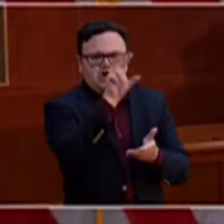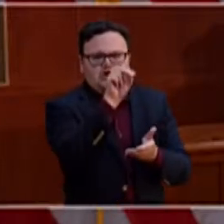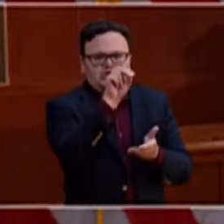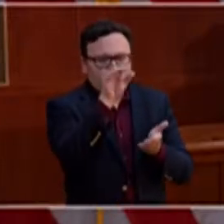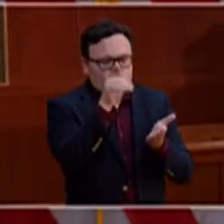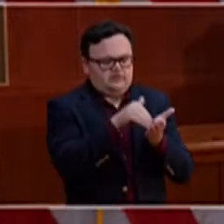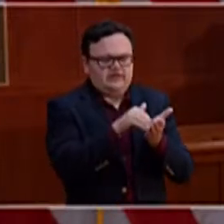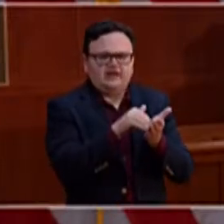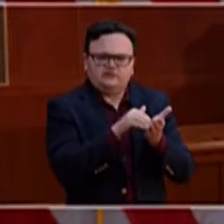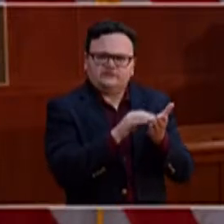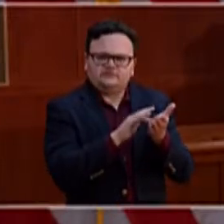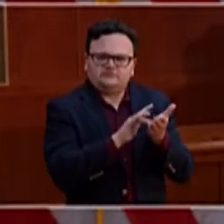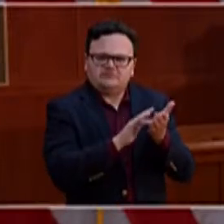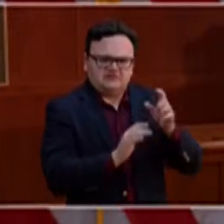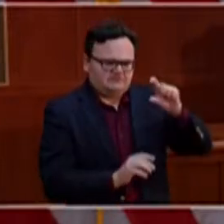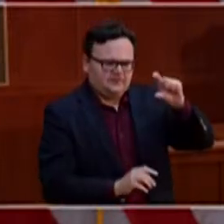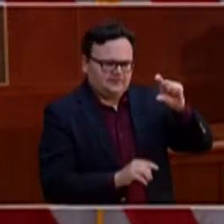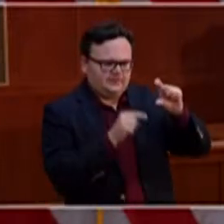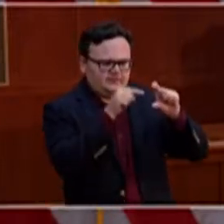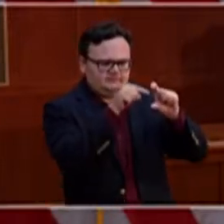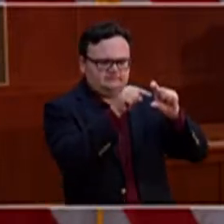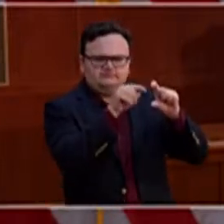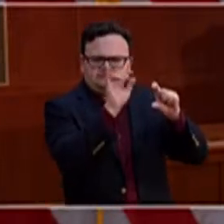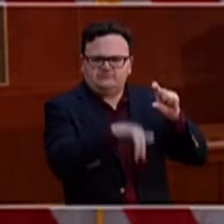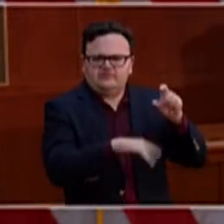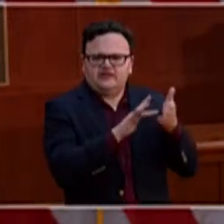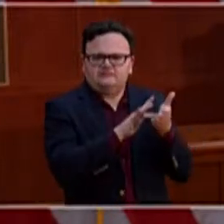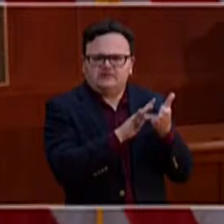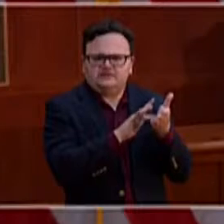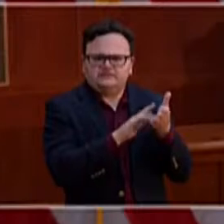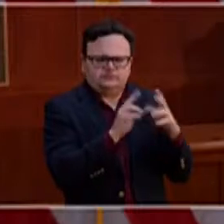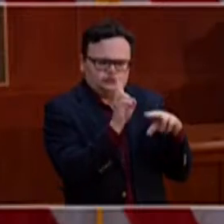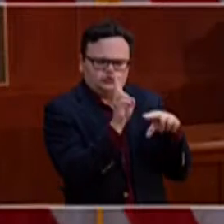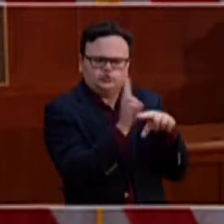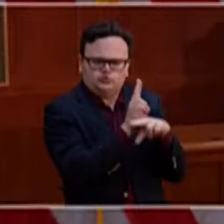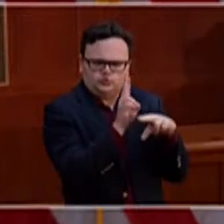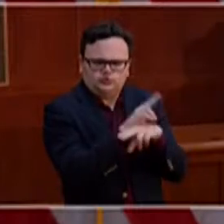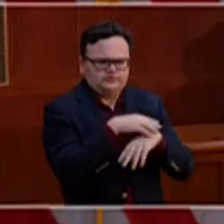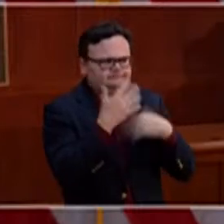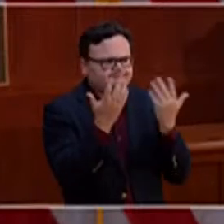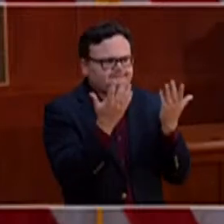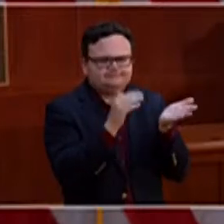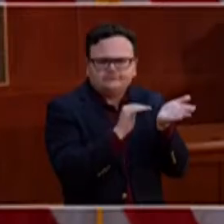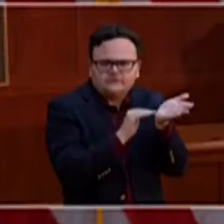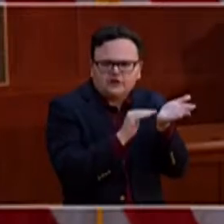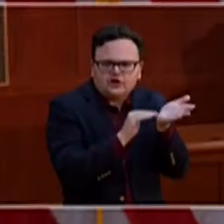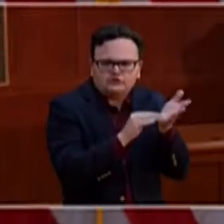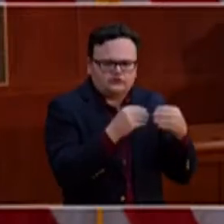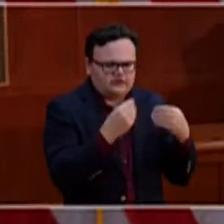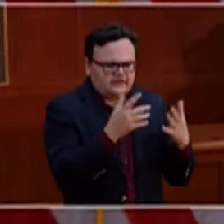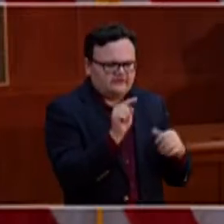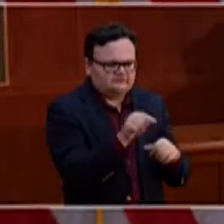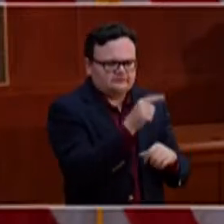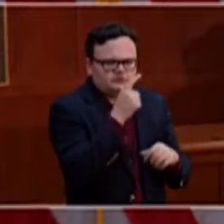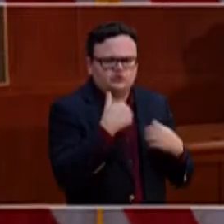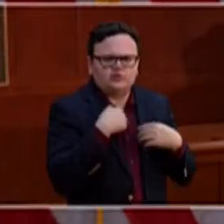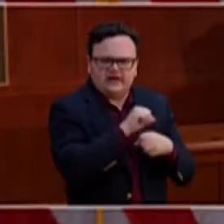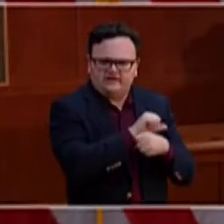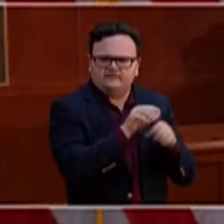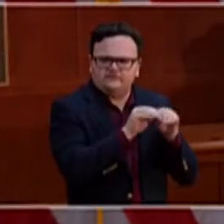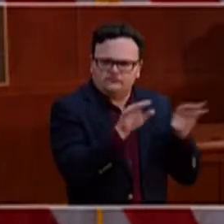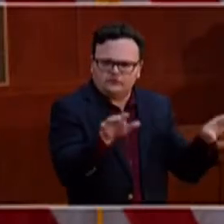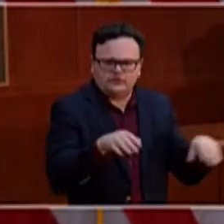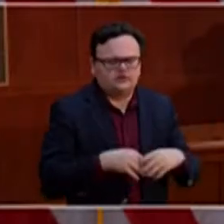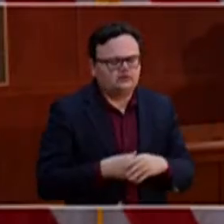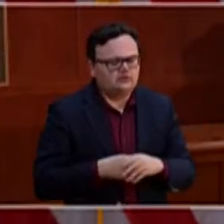of remdesivir, and that's something that is being used by physicians every day to treat people. And again, they've had a